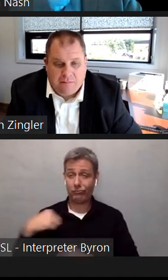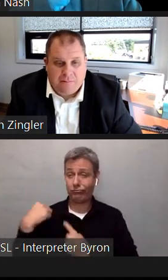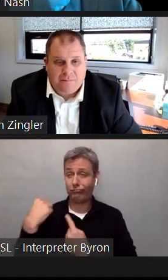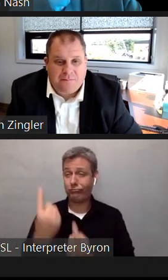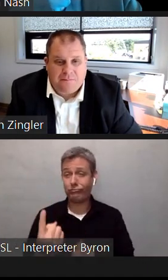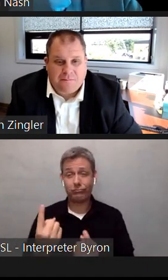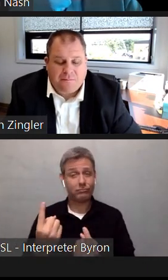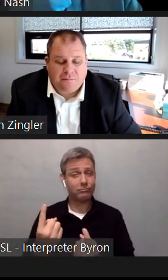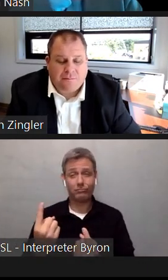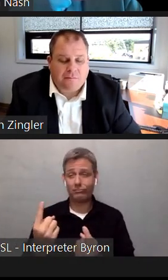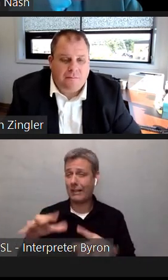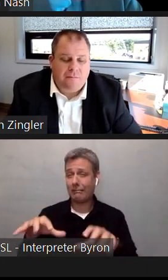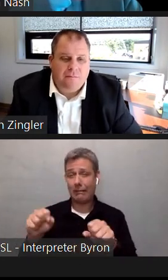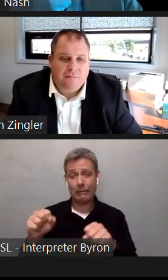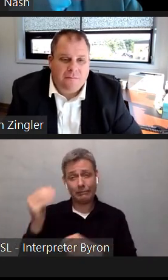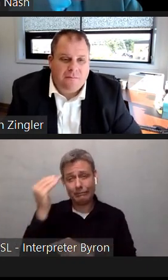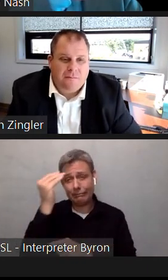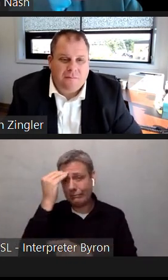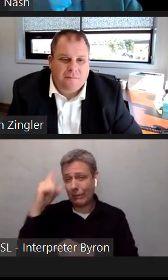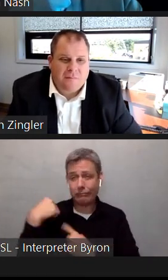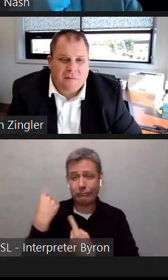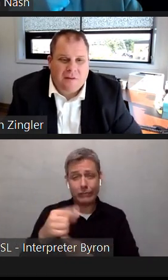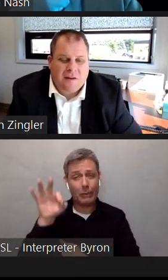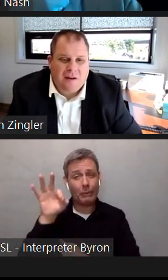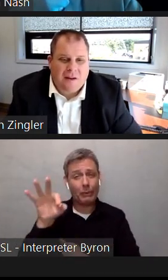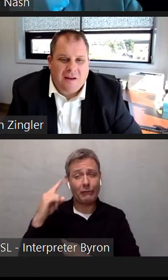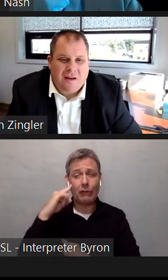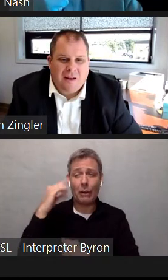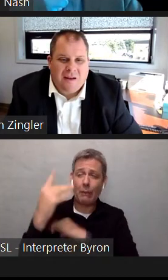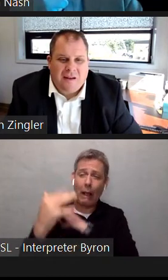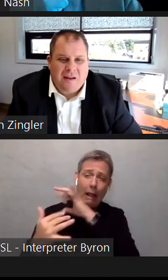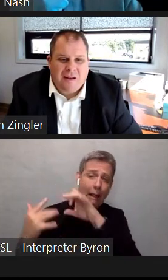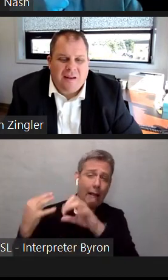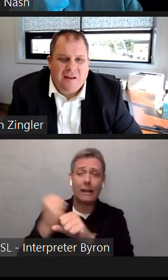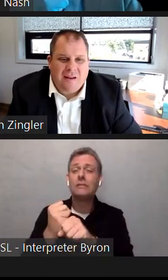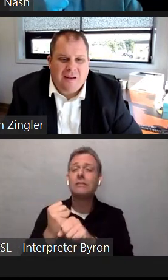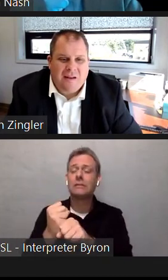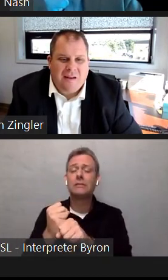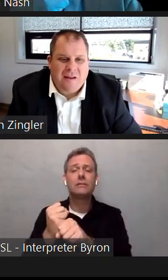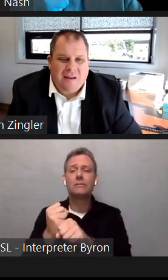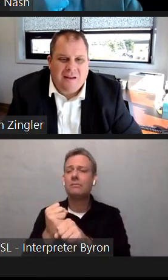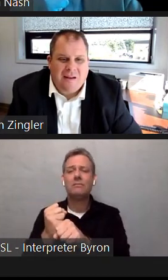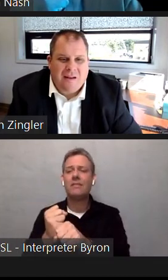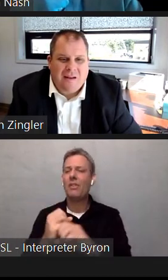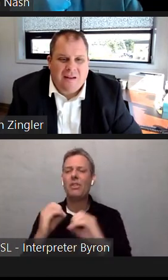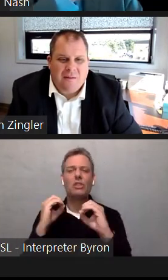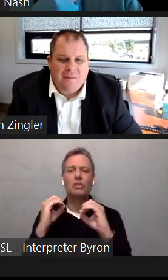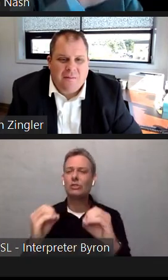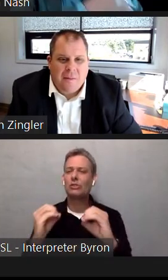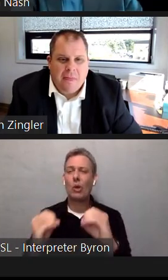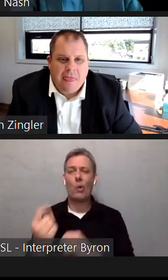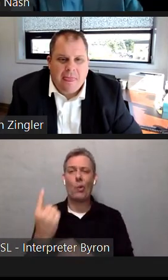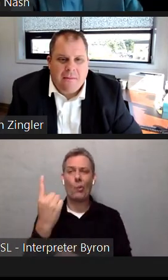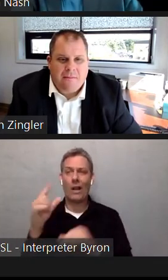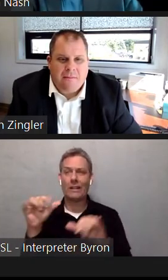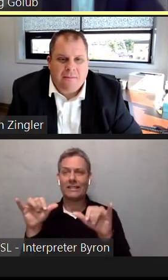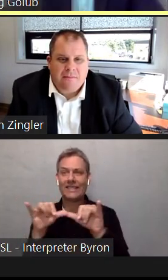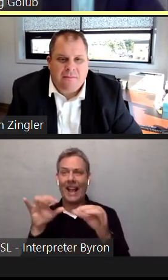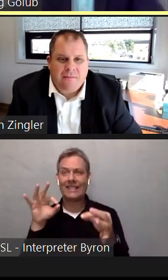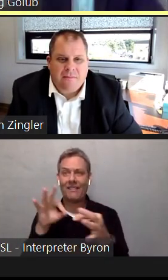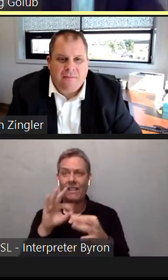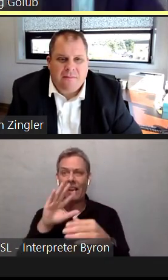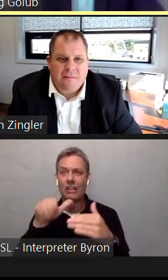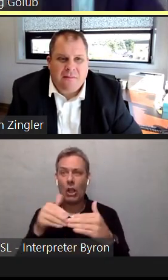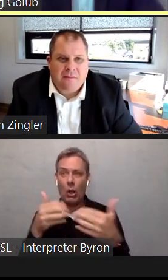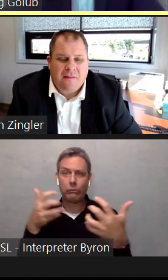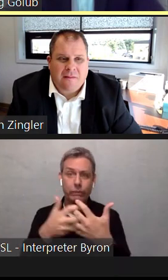and living for decades, which is a person-centered approach. There is no one-size-fits-all approach to encouraging